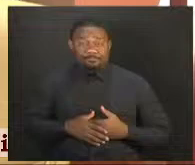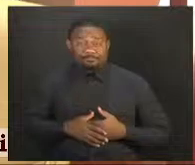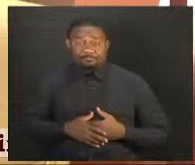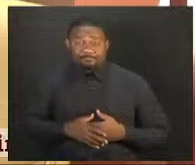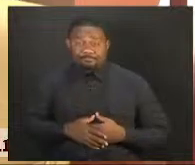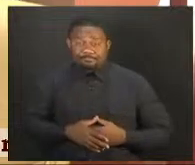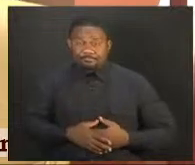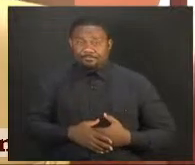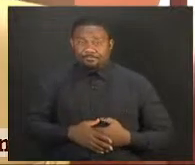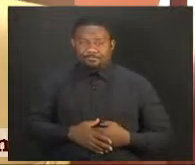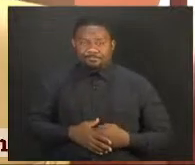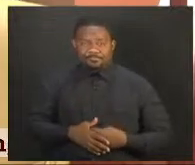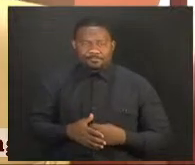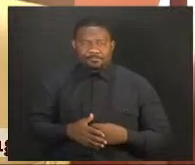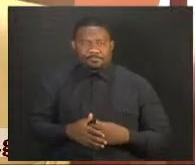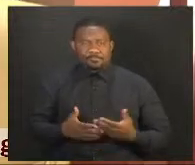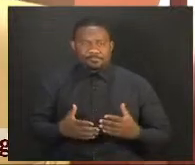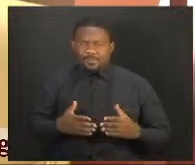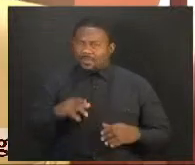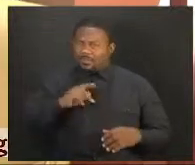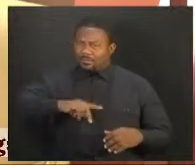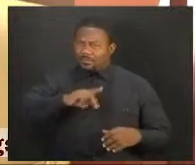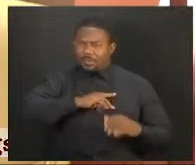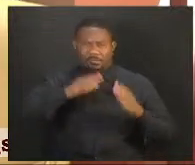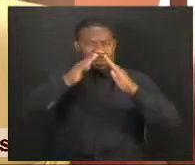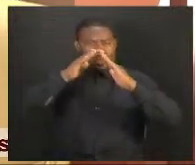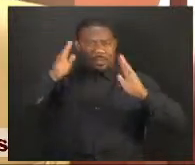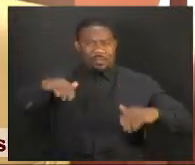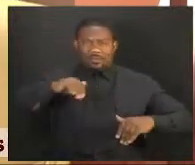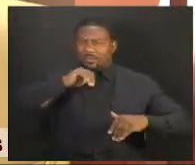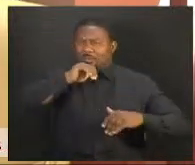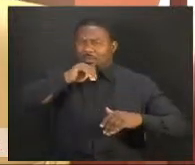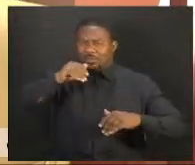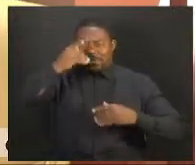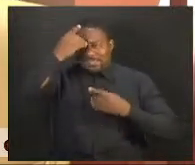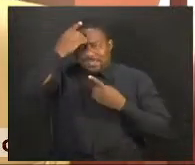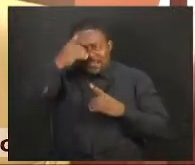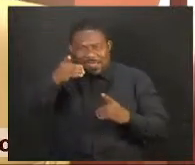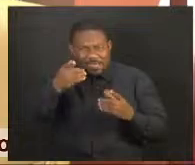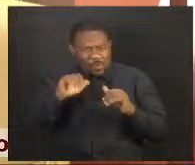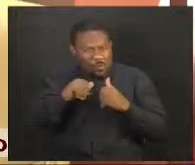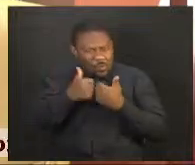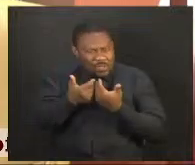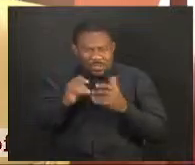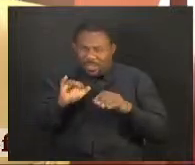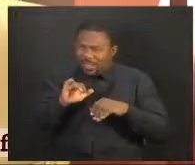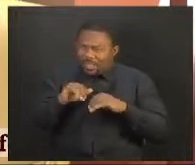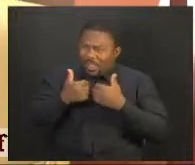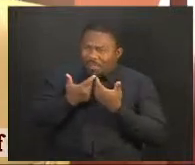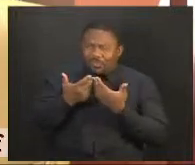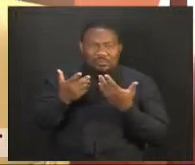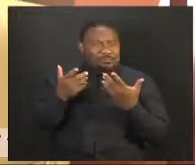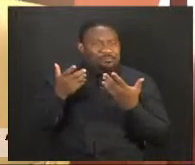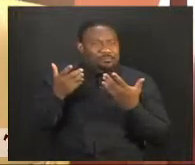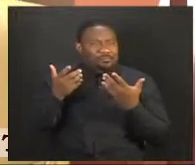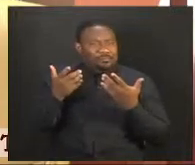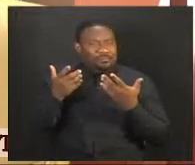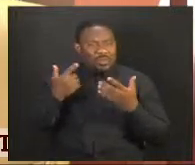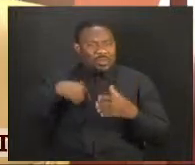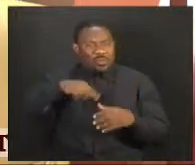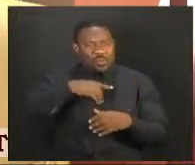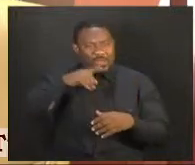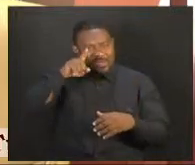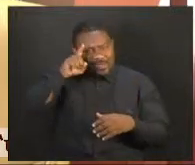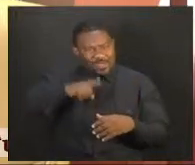now, the House has not determined the form the budget is going to be presented. So, Mr. Speaker, the House has to determine the